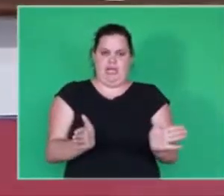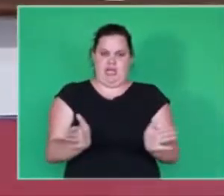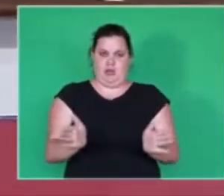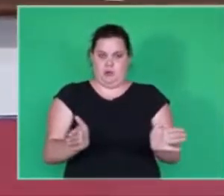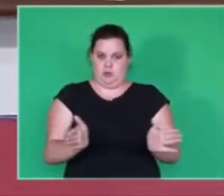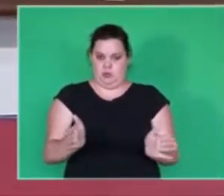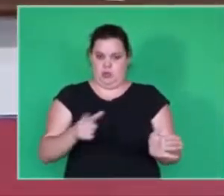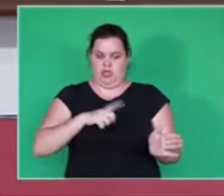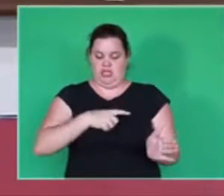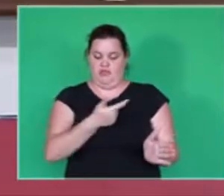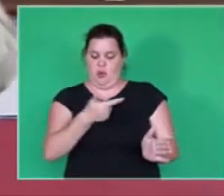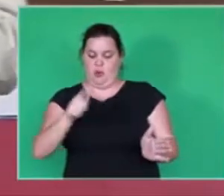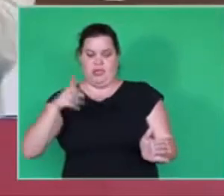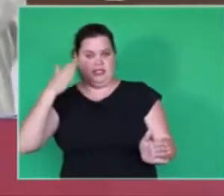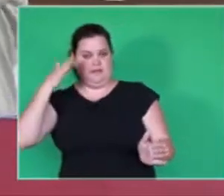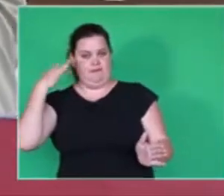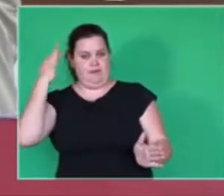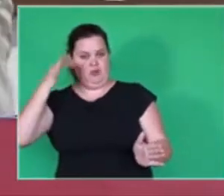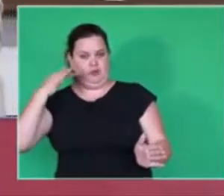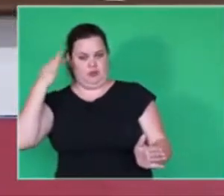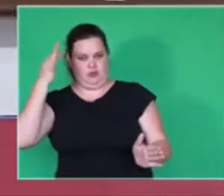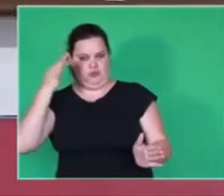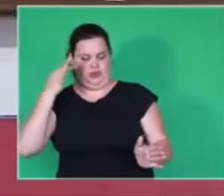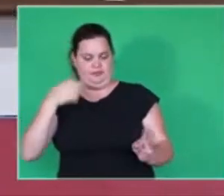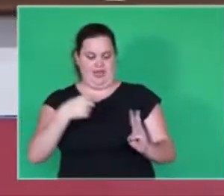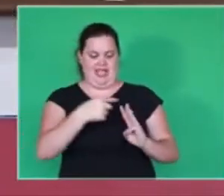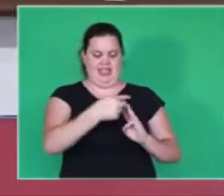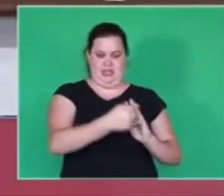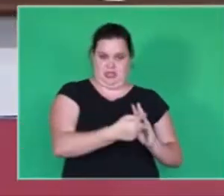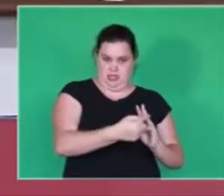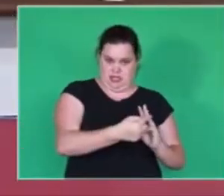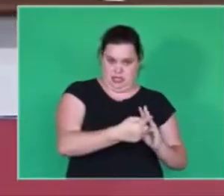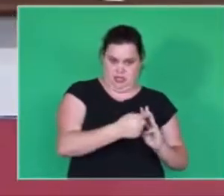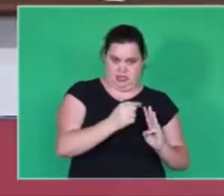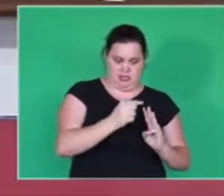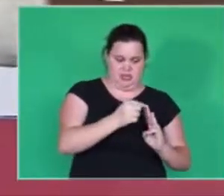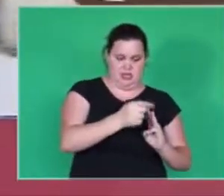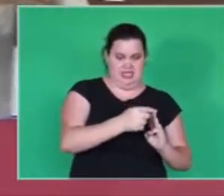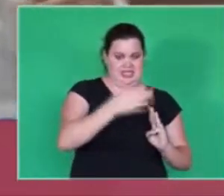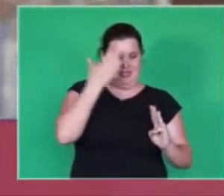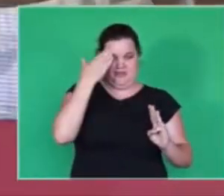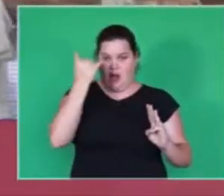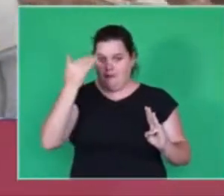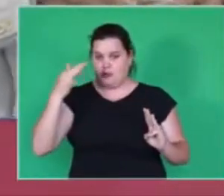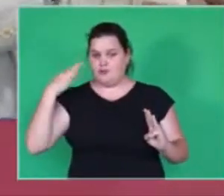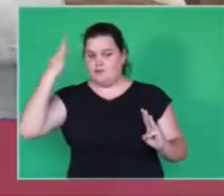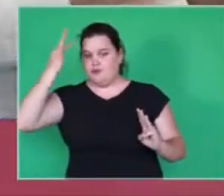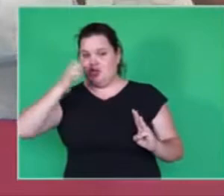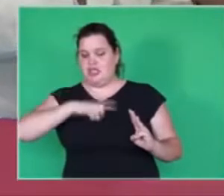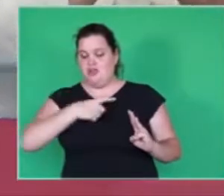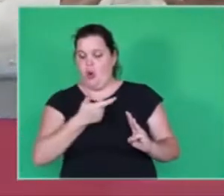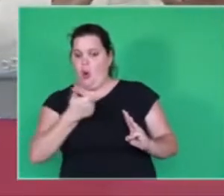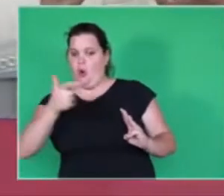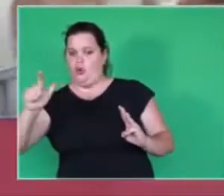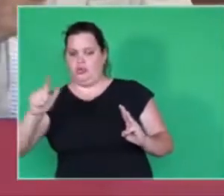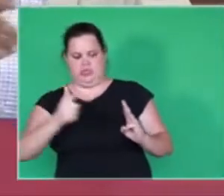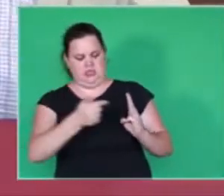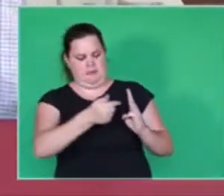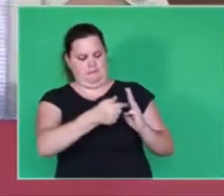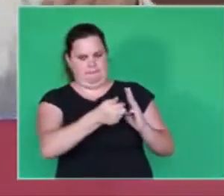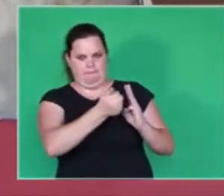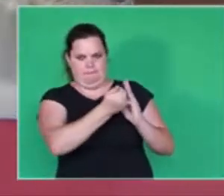other philosophies. From these three, the great philosophers, they came